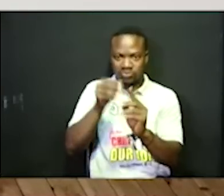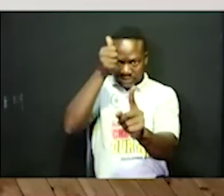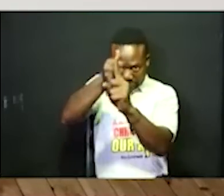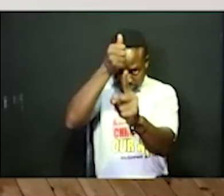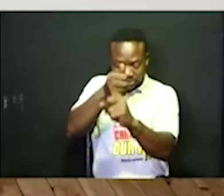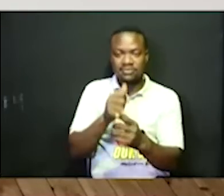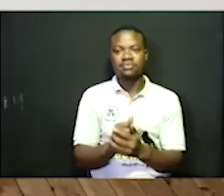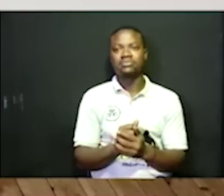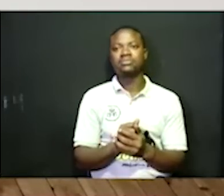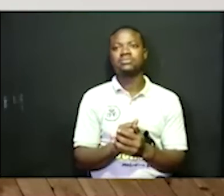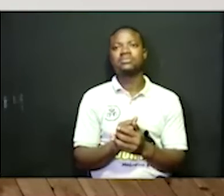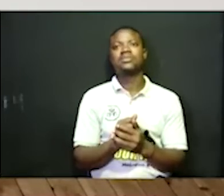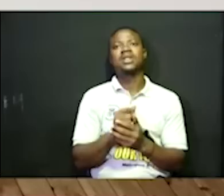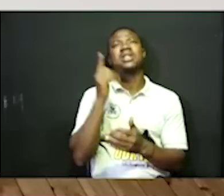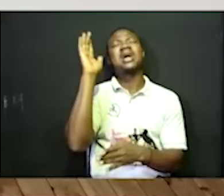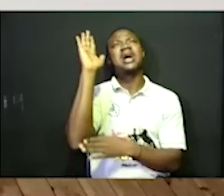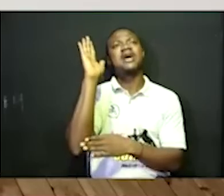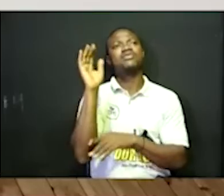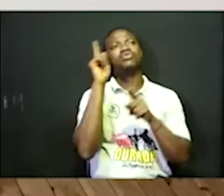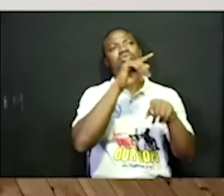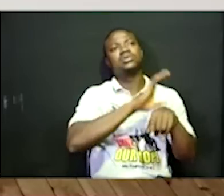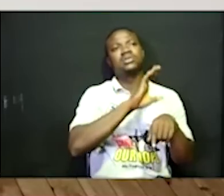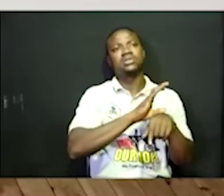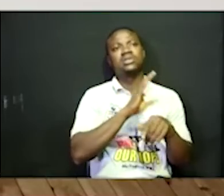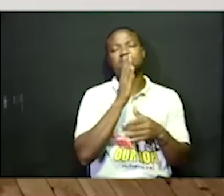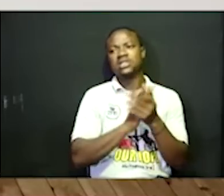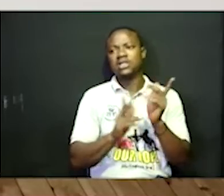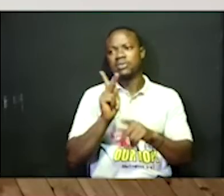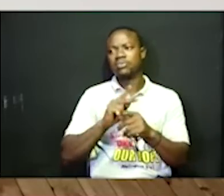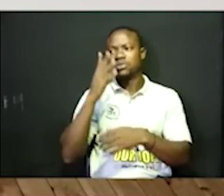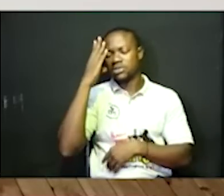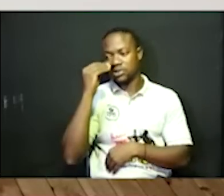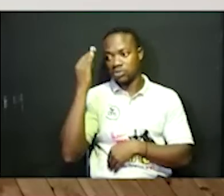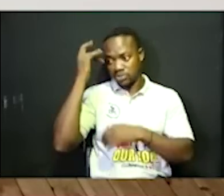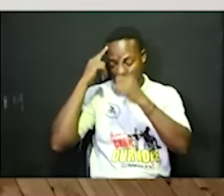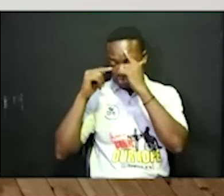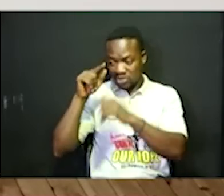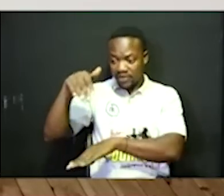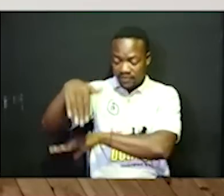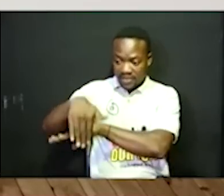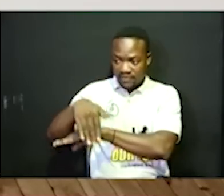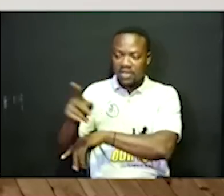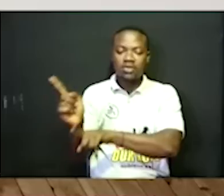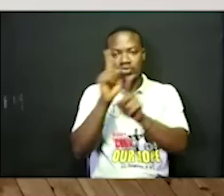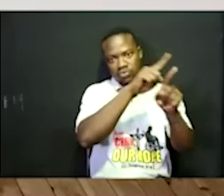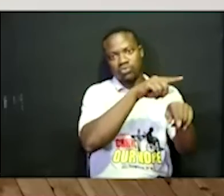afternoon while we went to work or we went to church, these guys were sleeping. Because tonight, they'll be going to work.